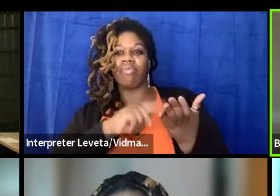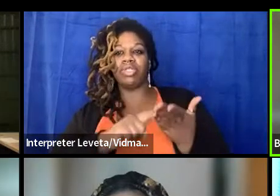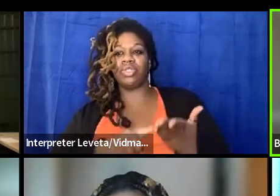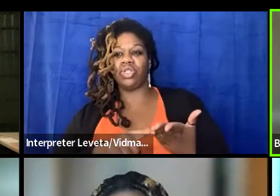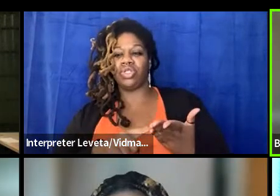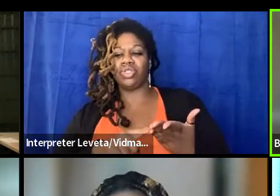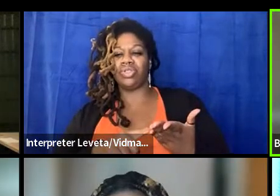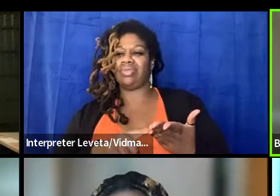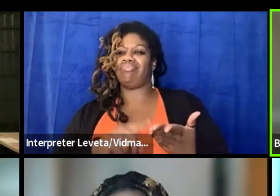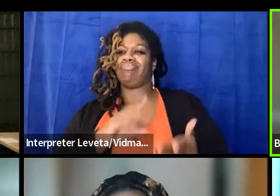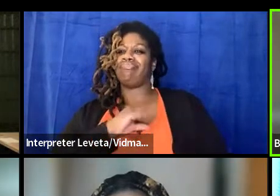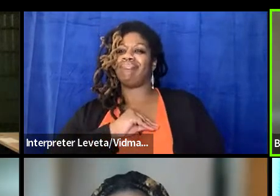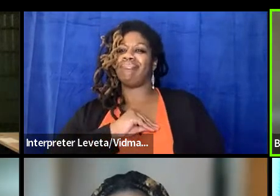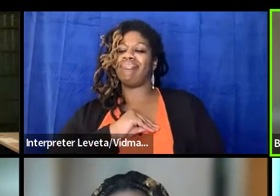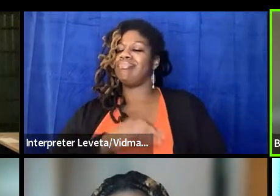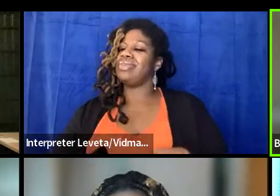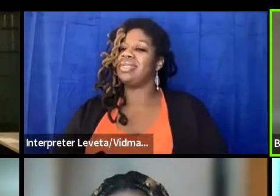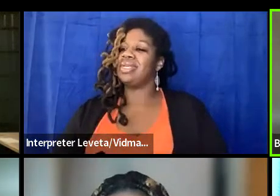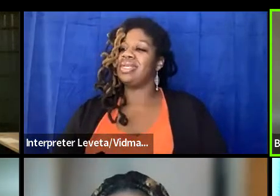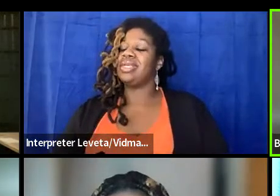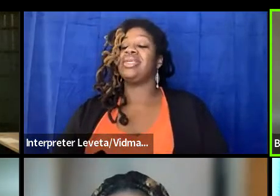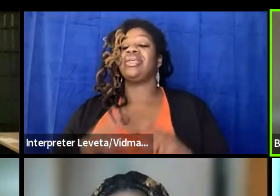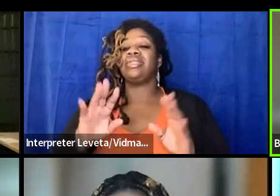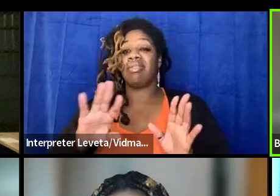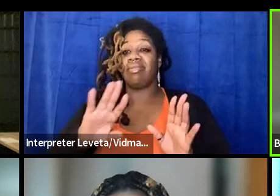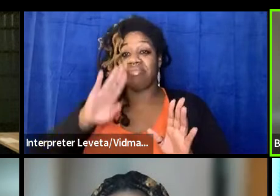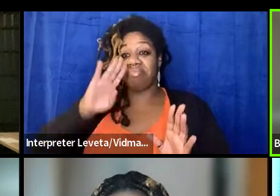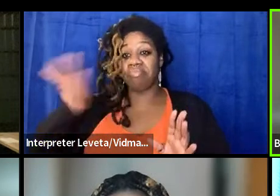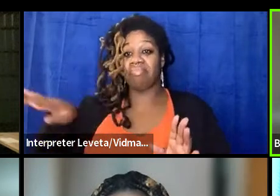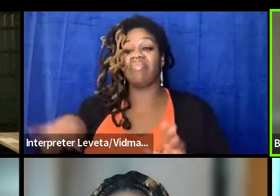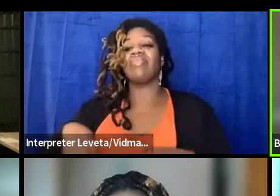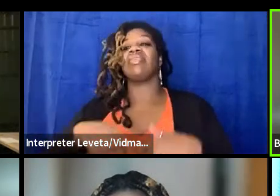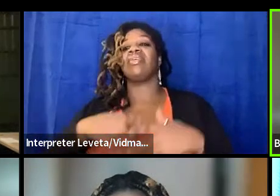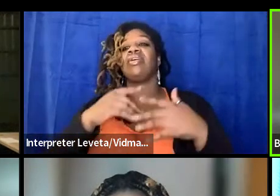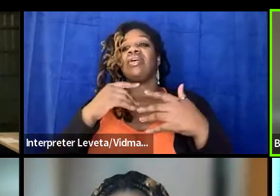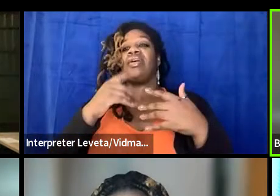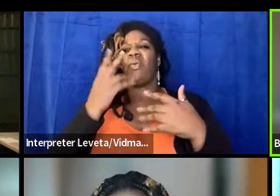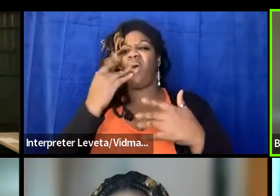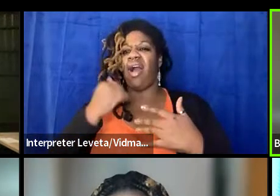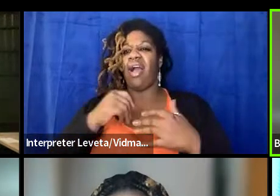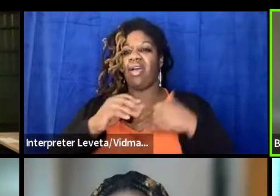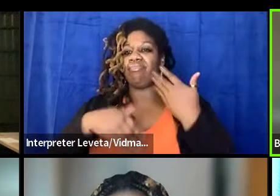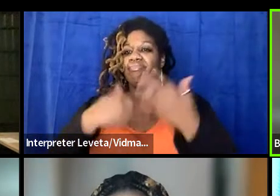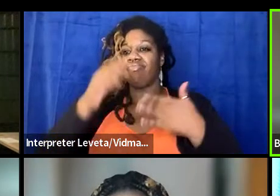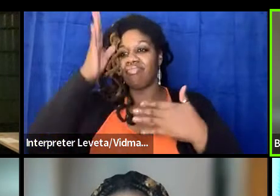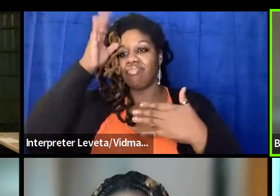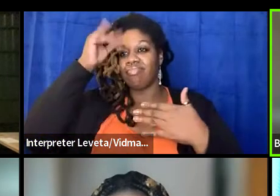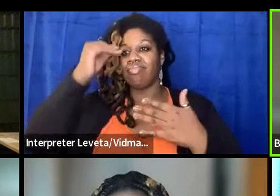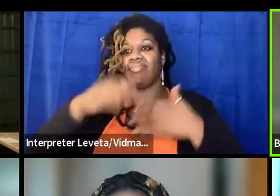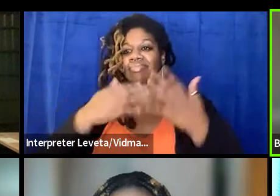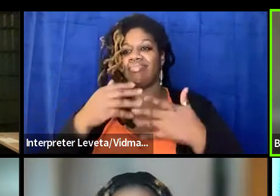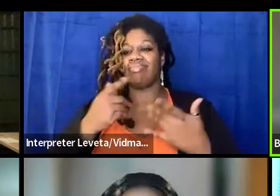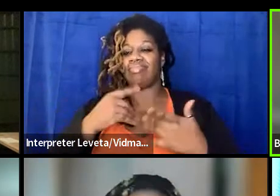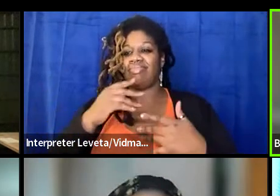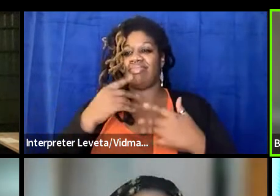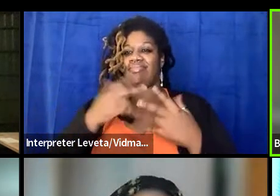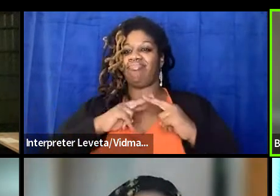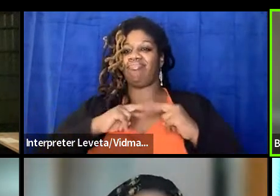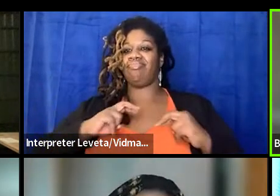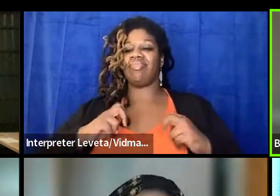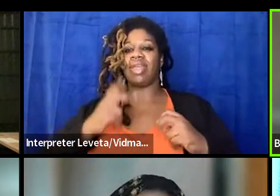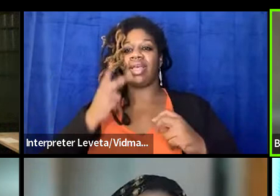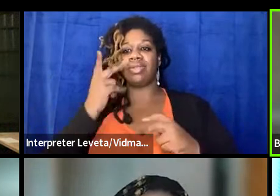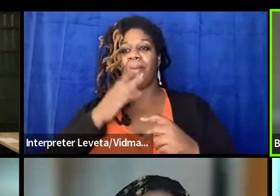but what continuously like inspired me to keep going was just my own self-worth. I saw self-worth within myself. I wanted